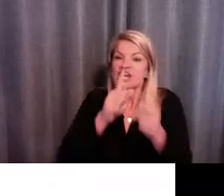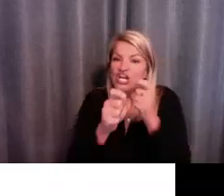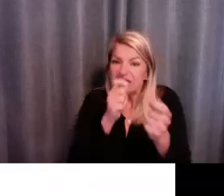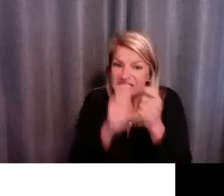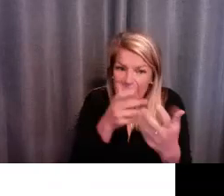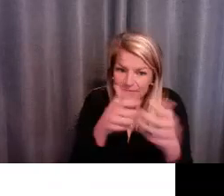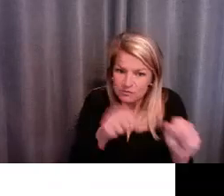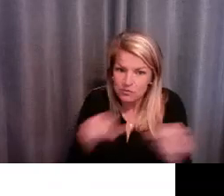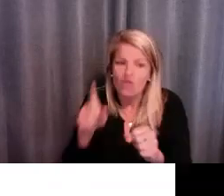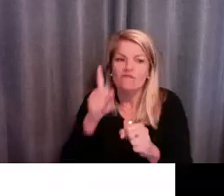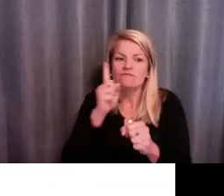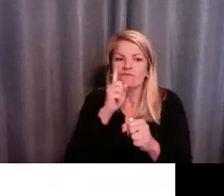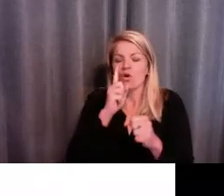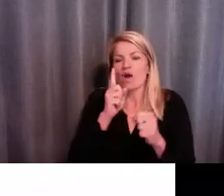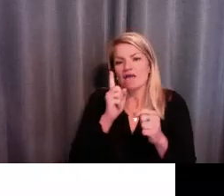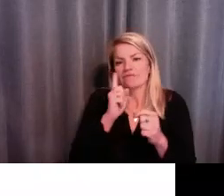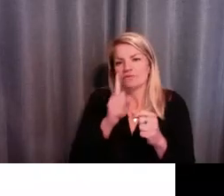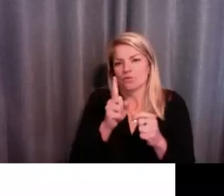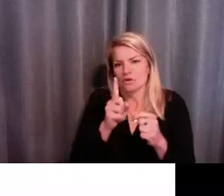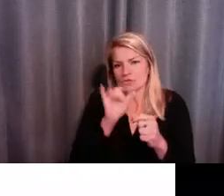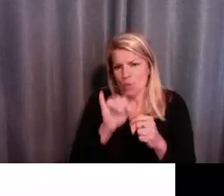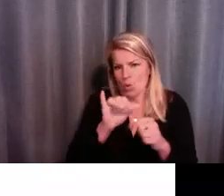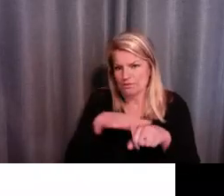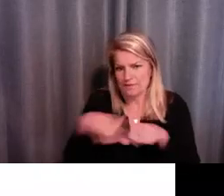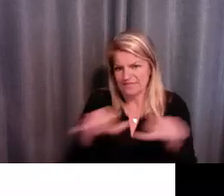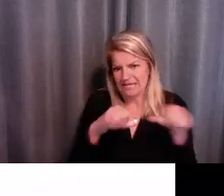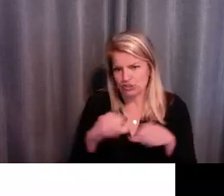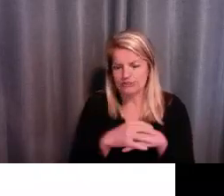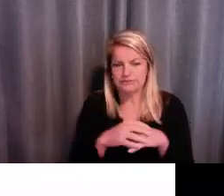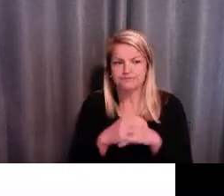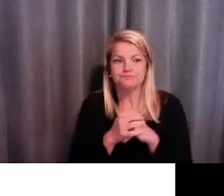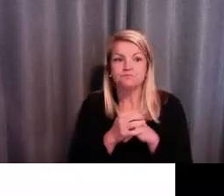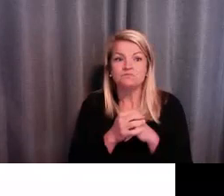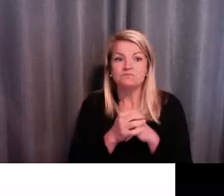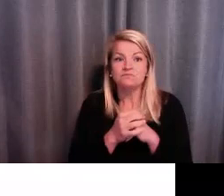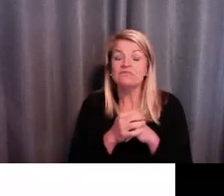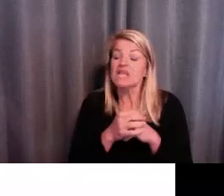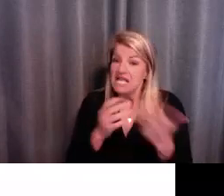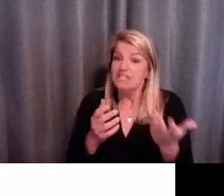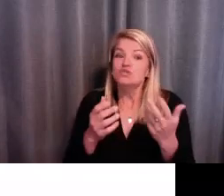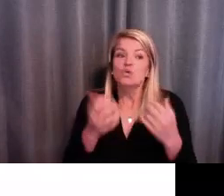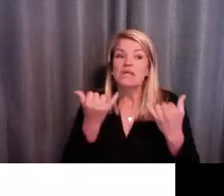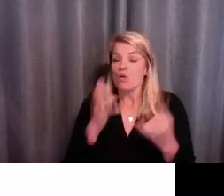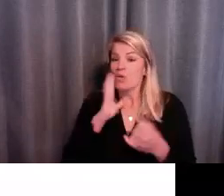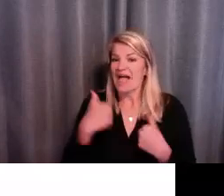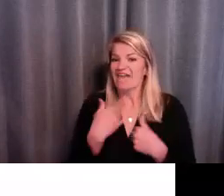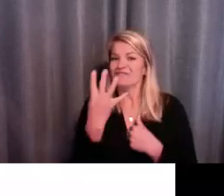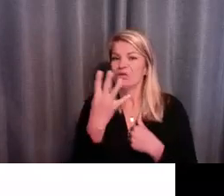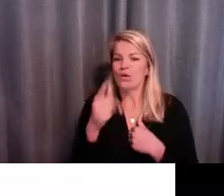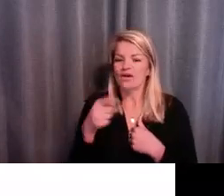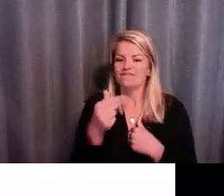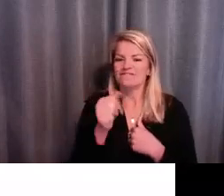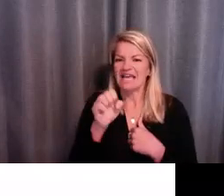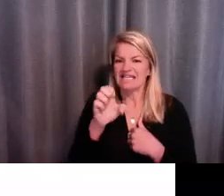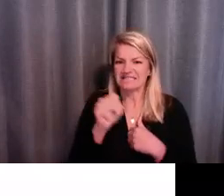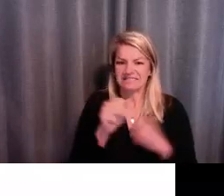standards. Next slide, please. Well, the minimum standards has 4 phases. I'm going to focus today